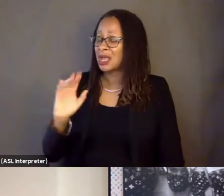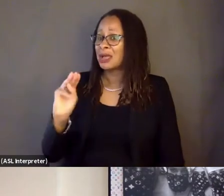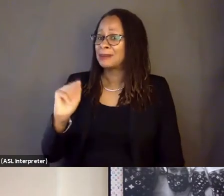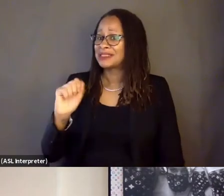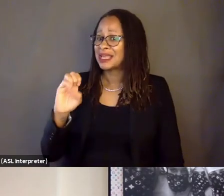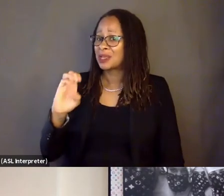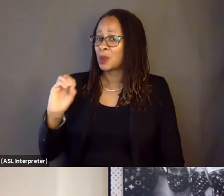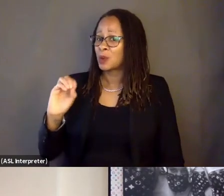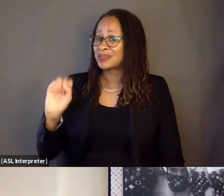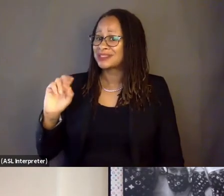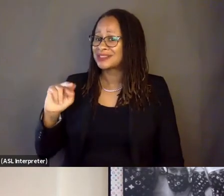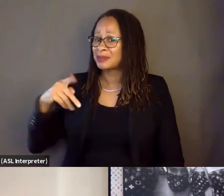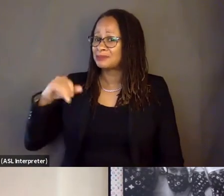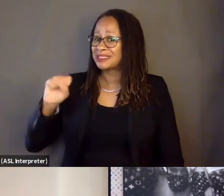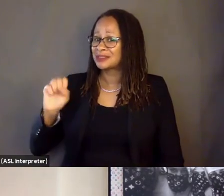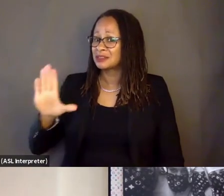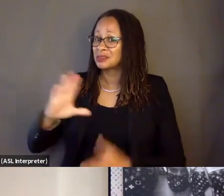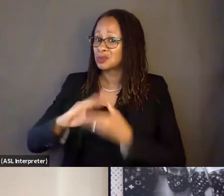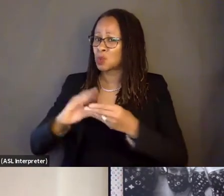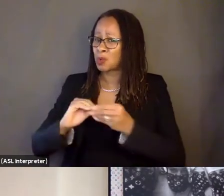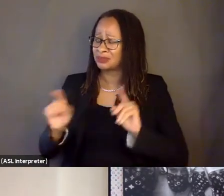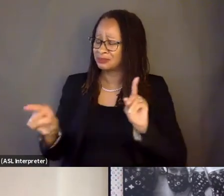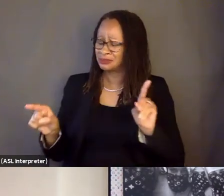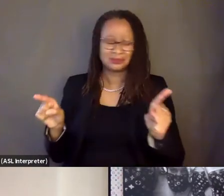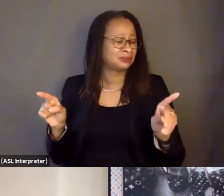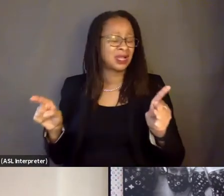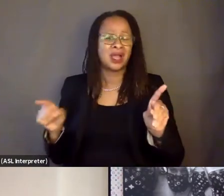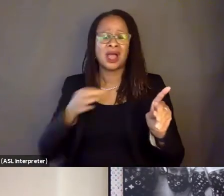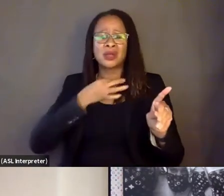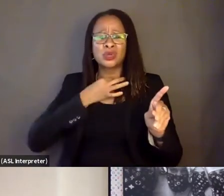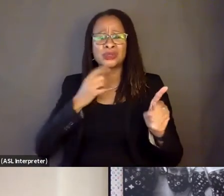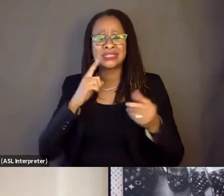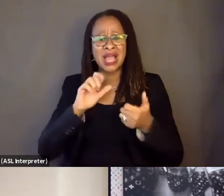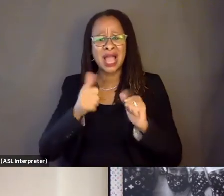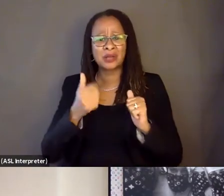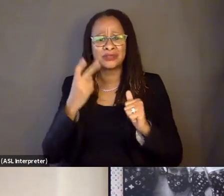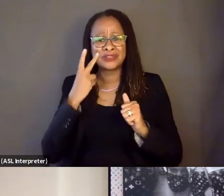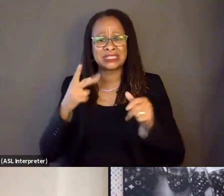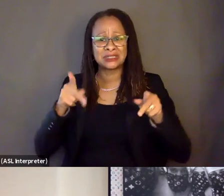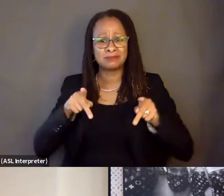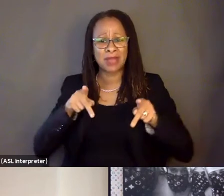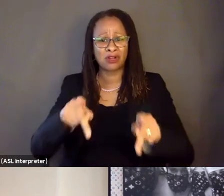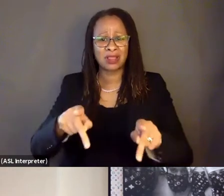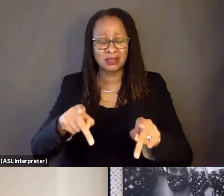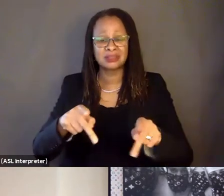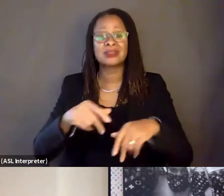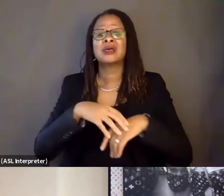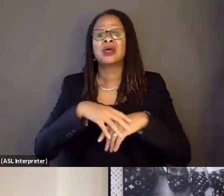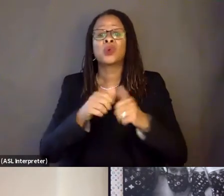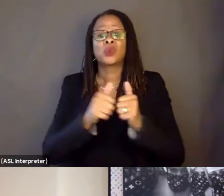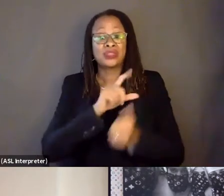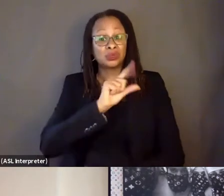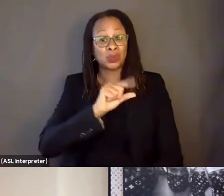story did. I'm curious about how you all have seen parallels in the 2020